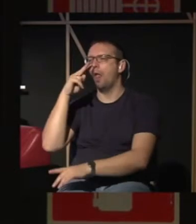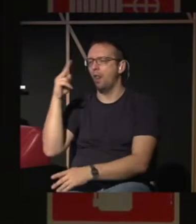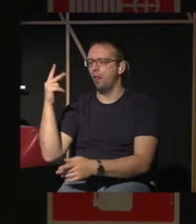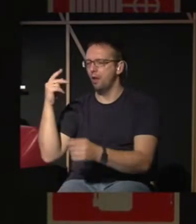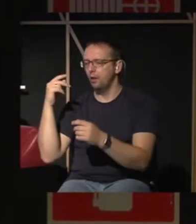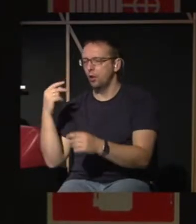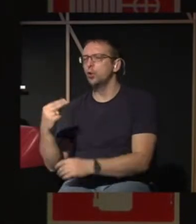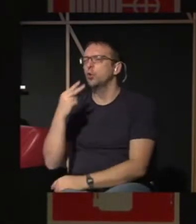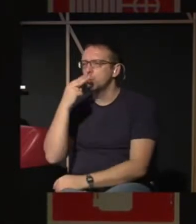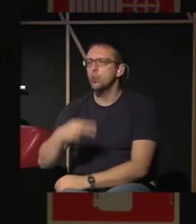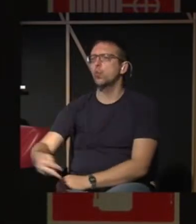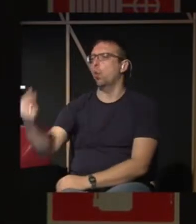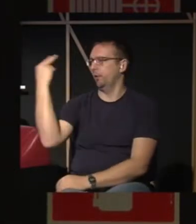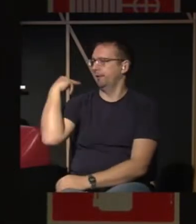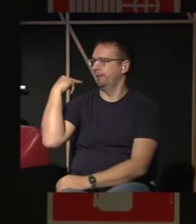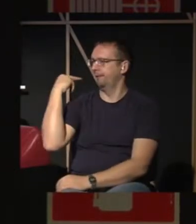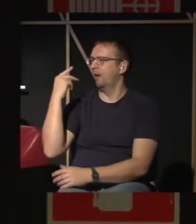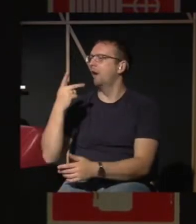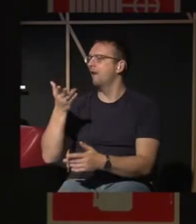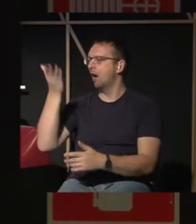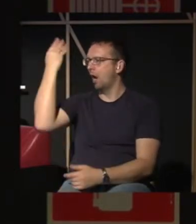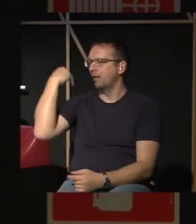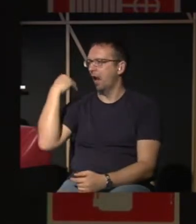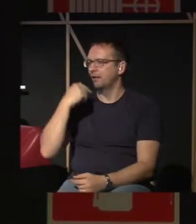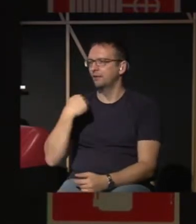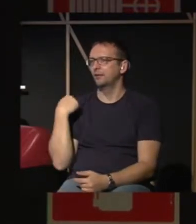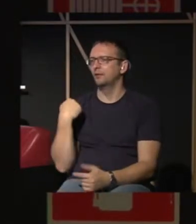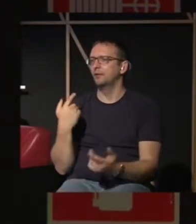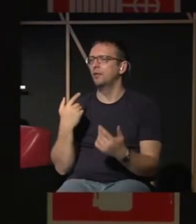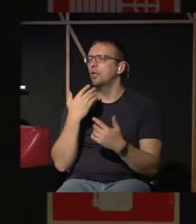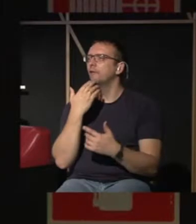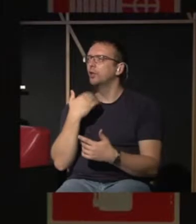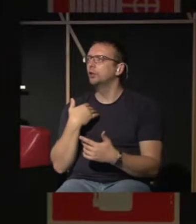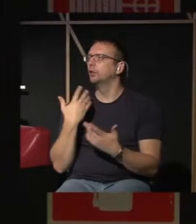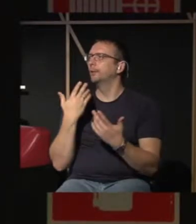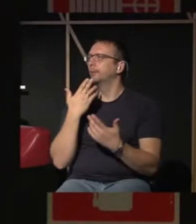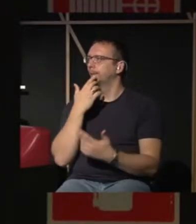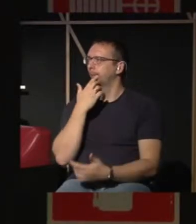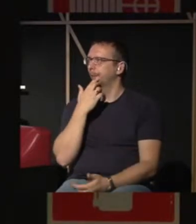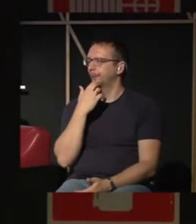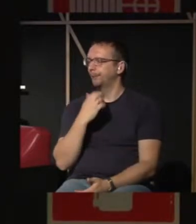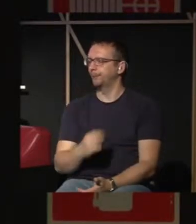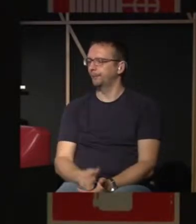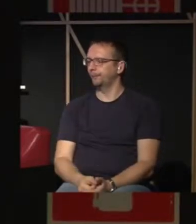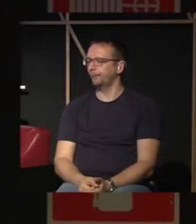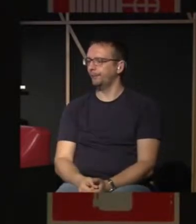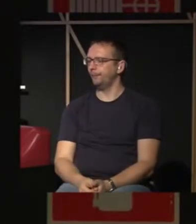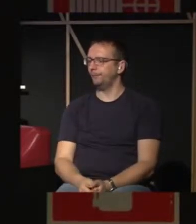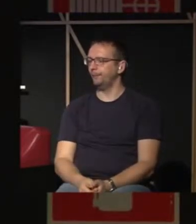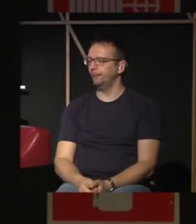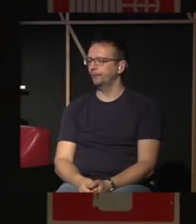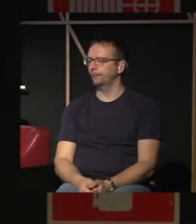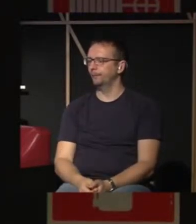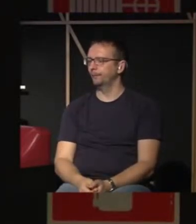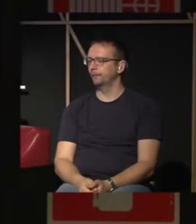into reverse now. Just to give you a little bit of context for you to understand where we have been and where we